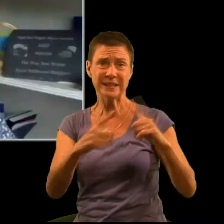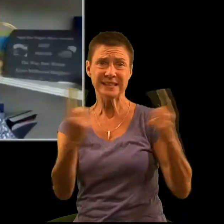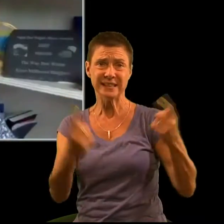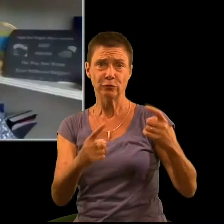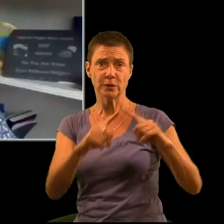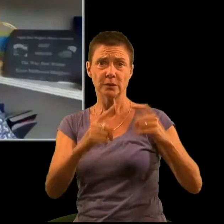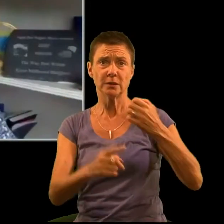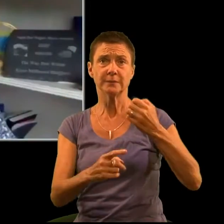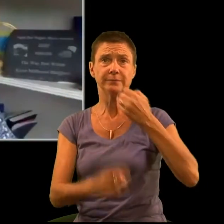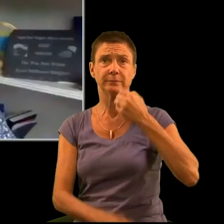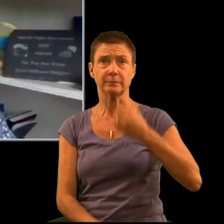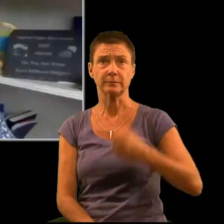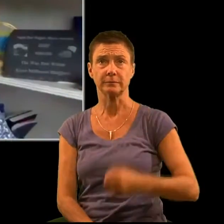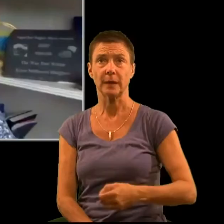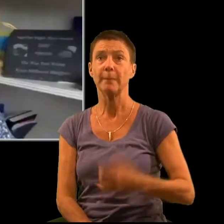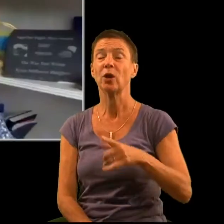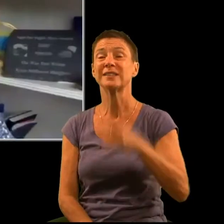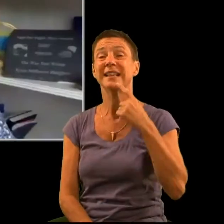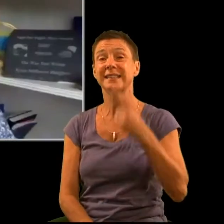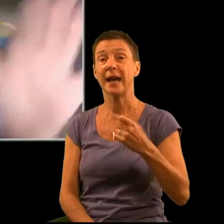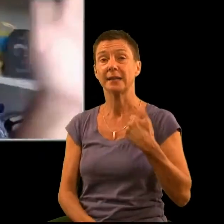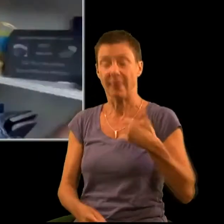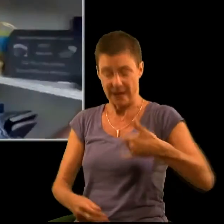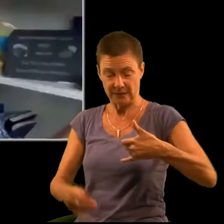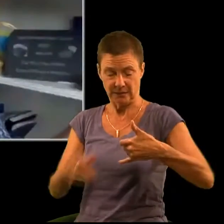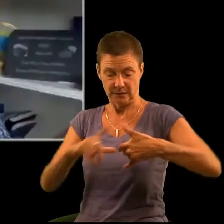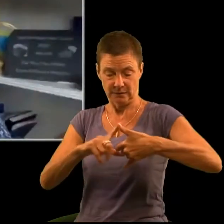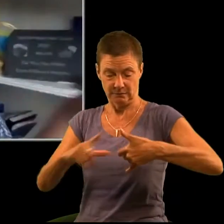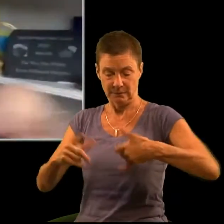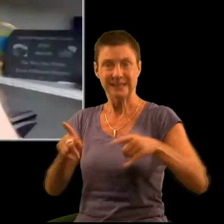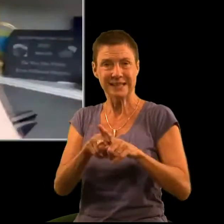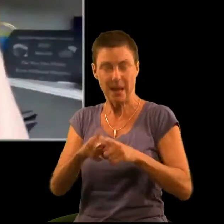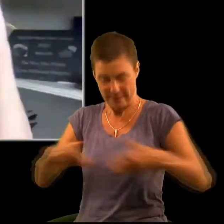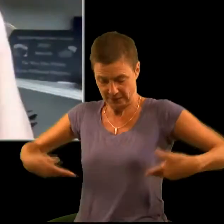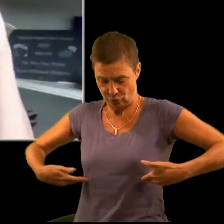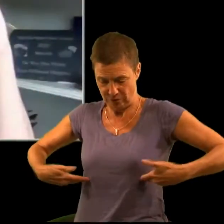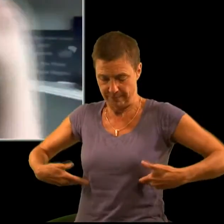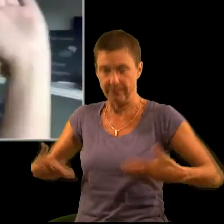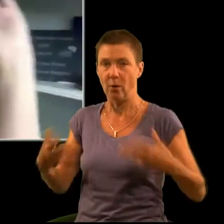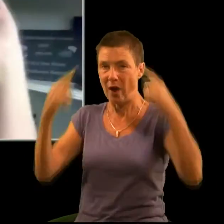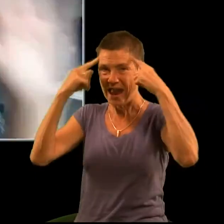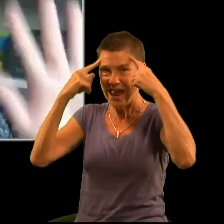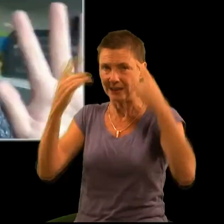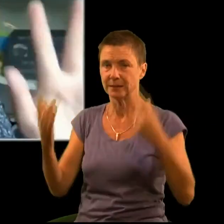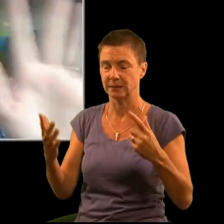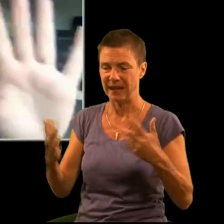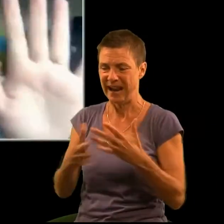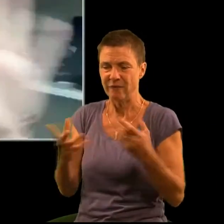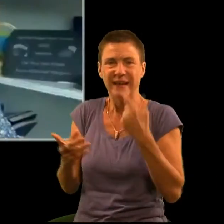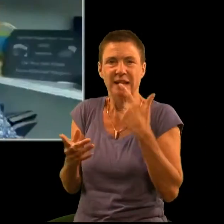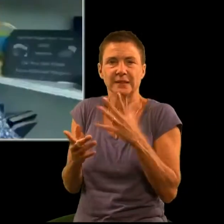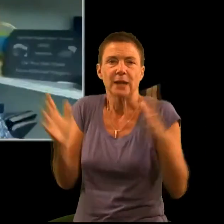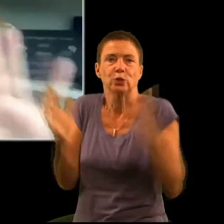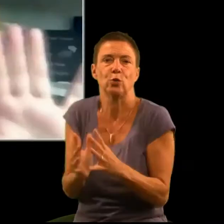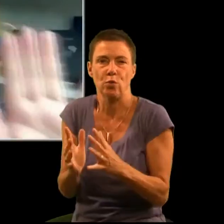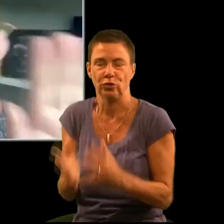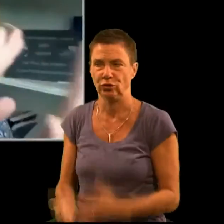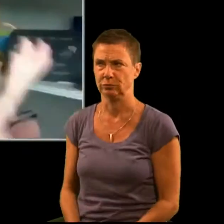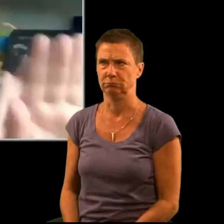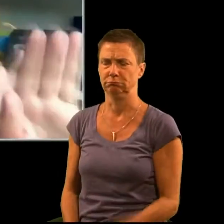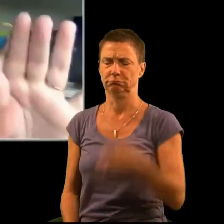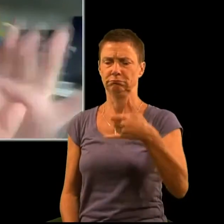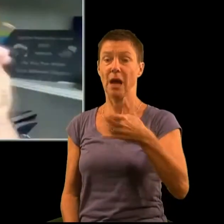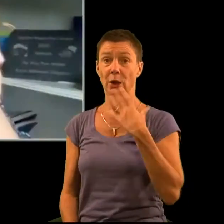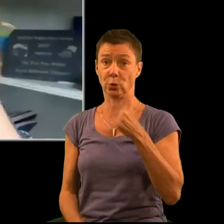anyway, because they were like, that's the size of your head and your rib cage, everything else is squishy bits. So I used this when we went